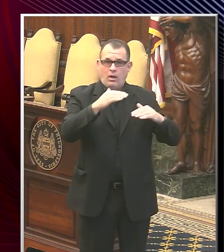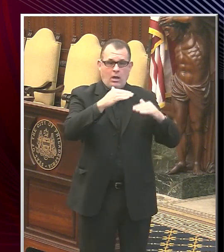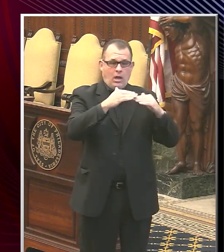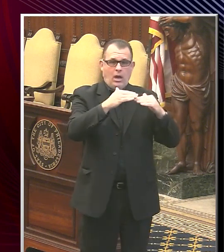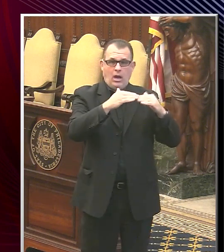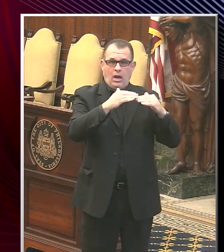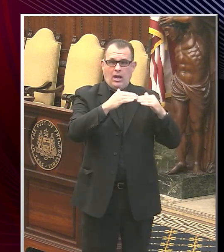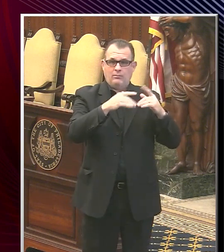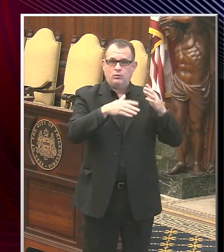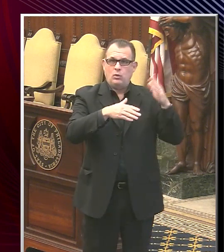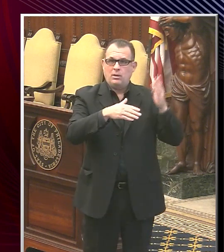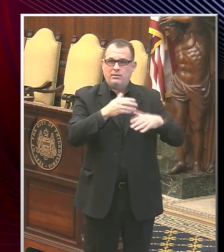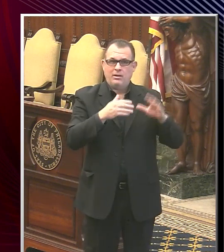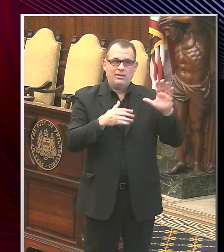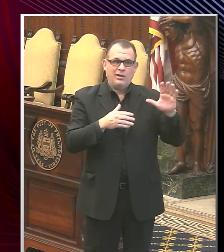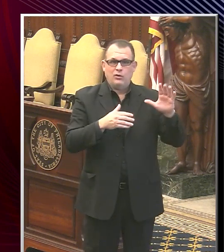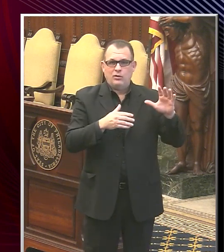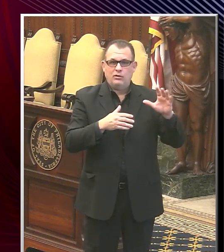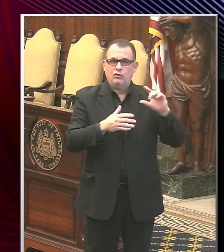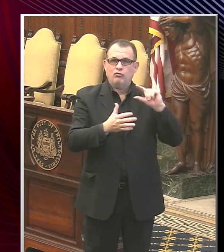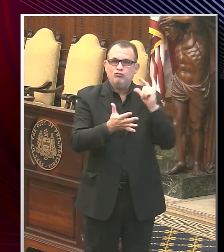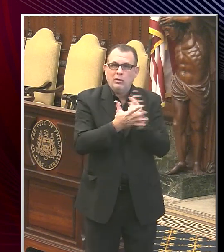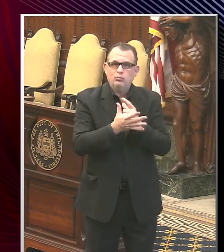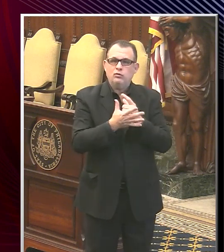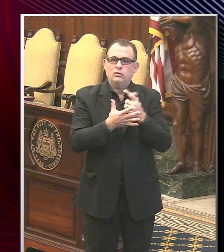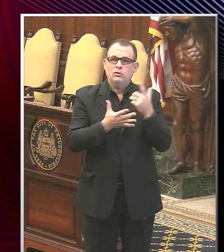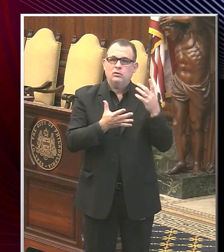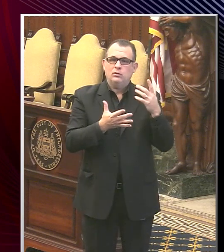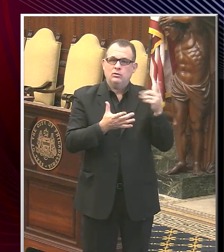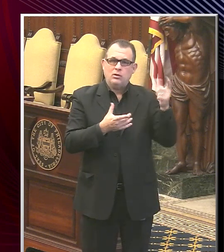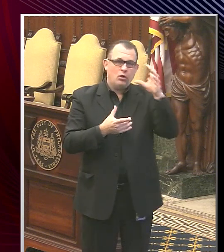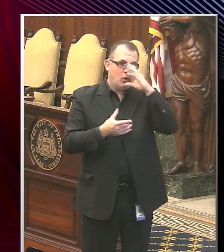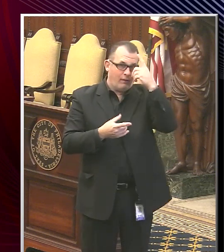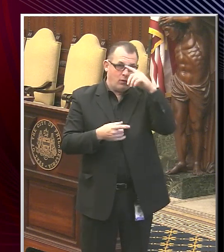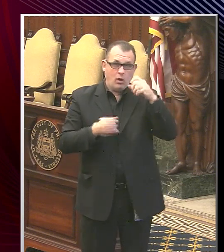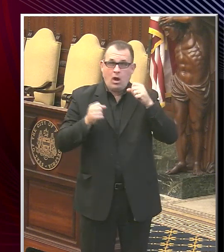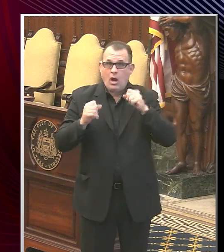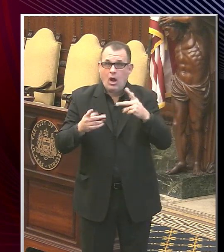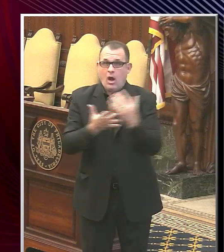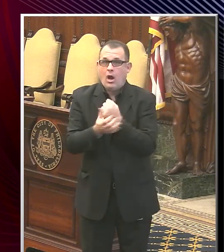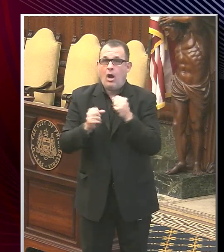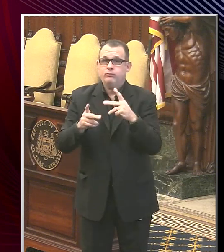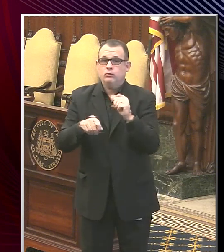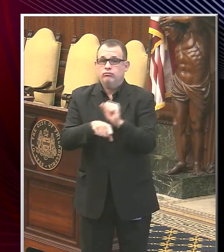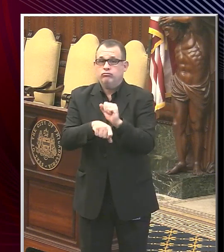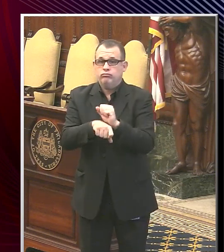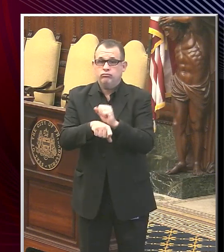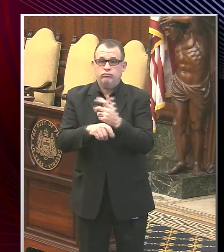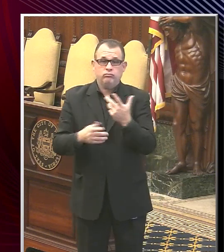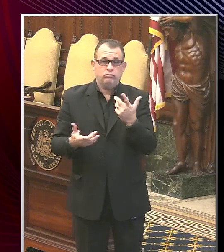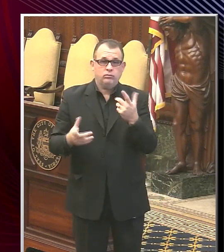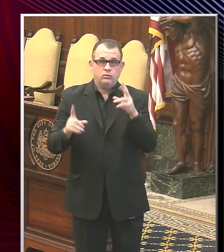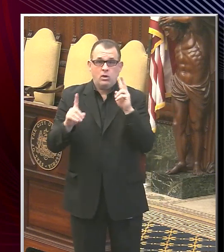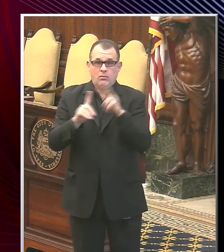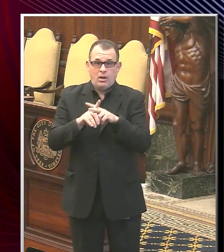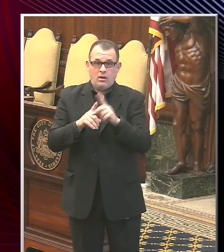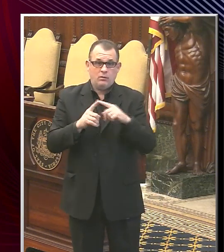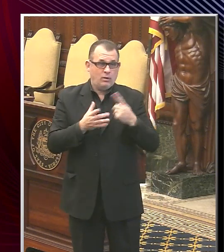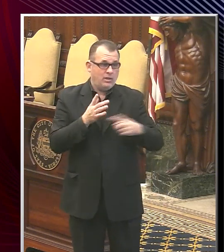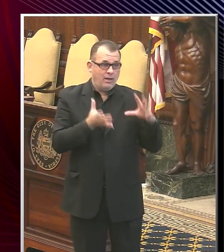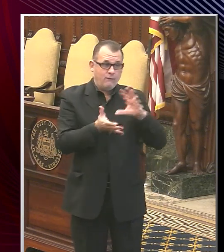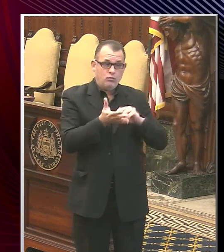their studies and are, looking for an opportunity to apply their craft using those